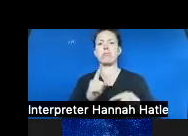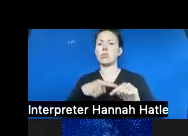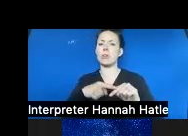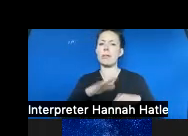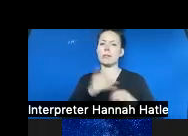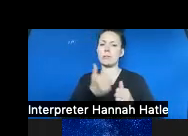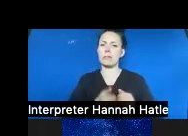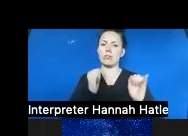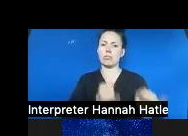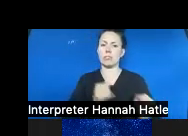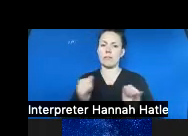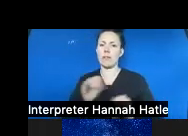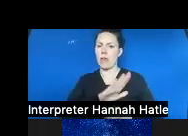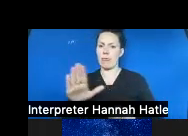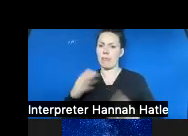journey.